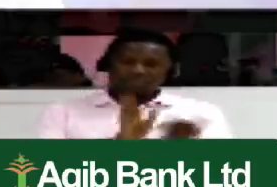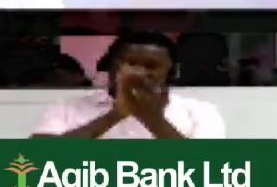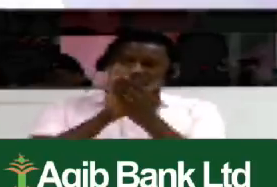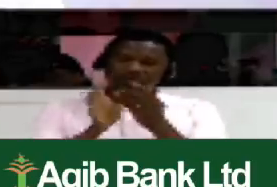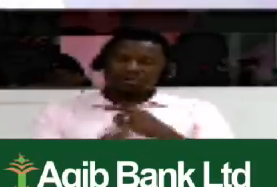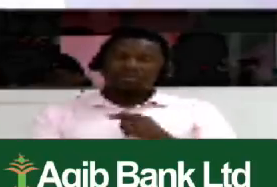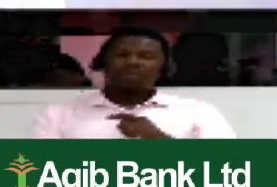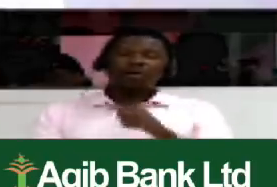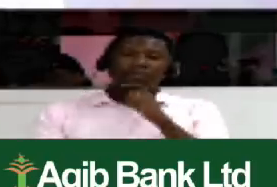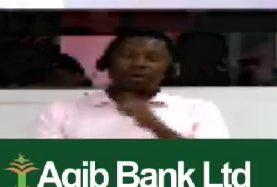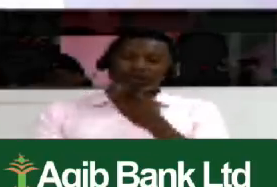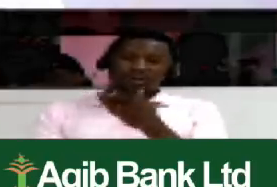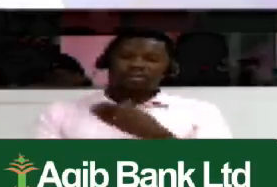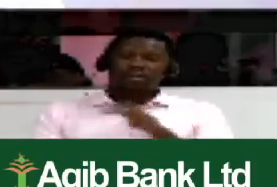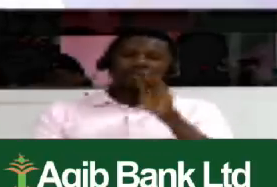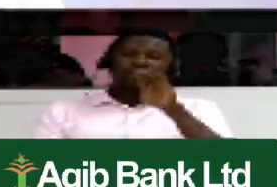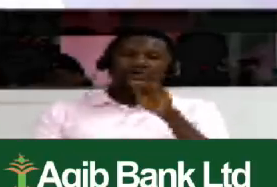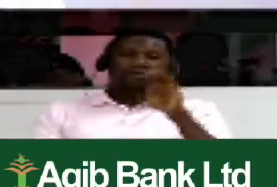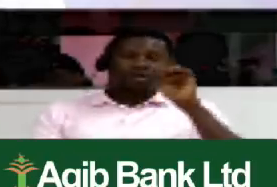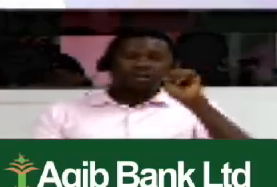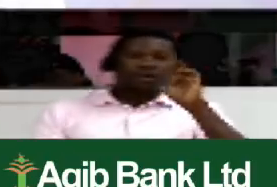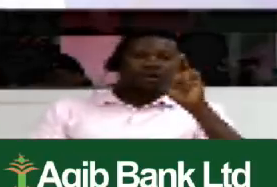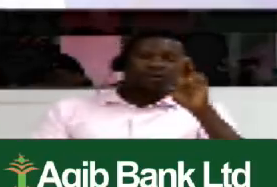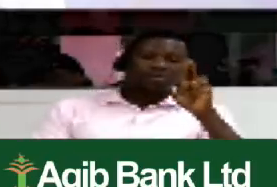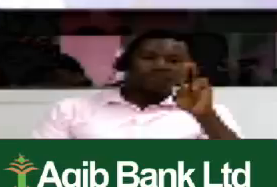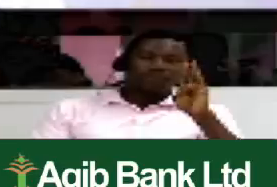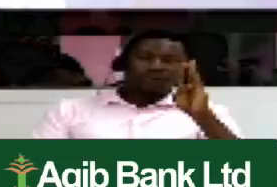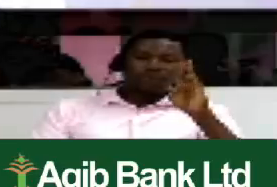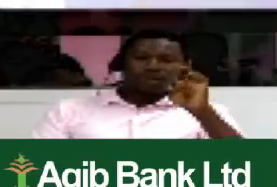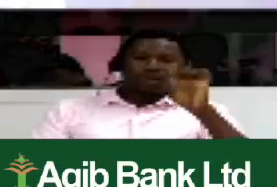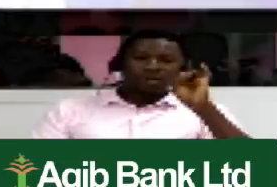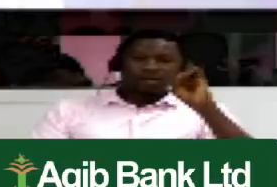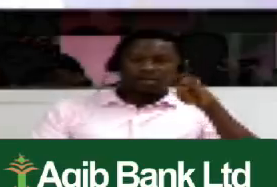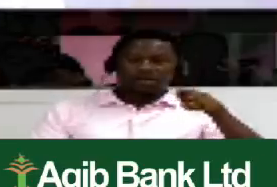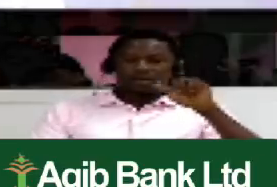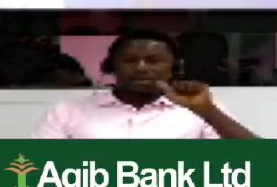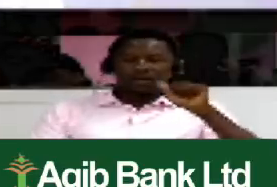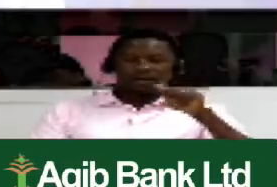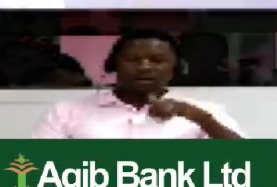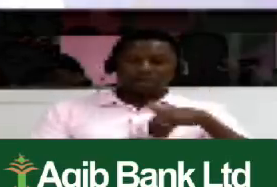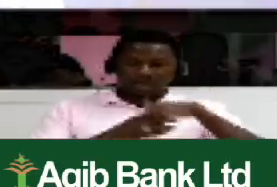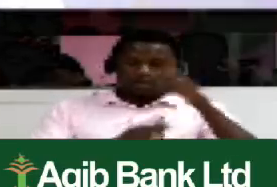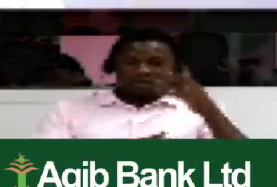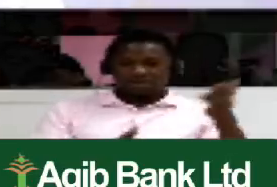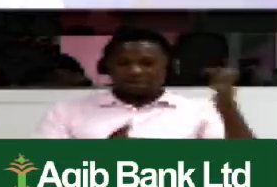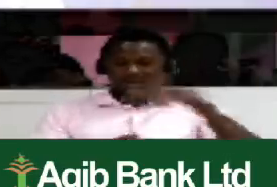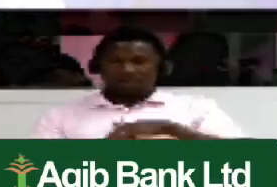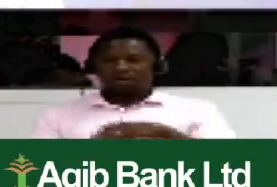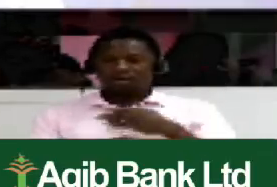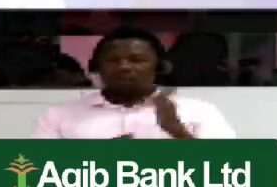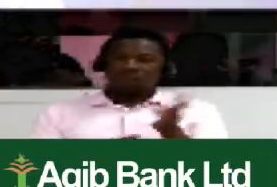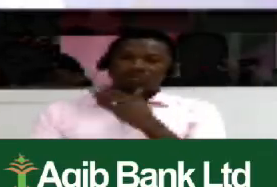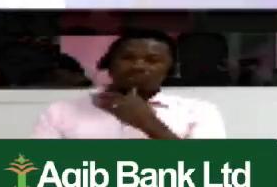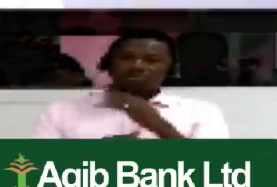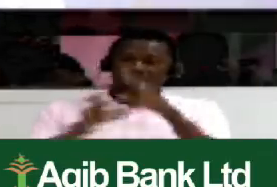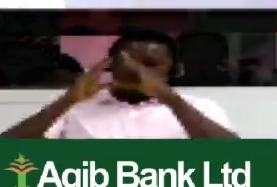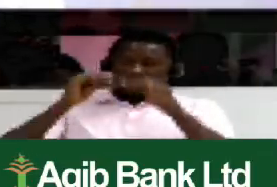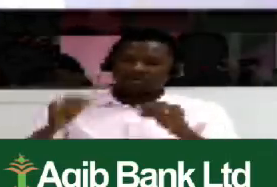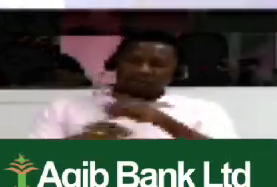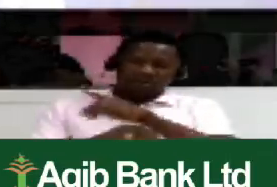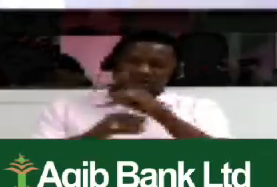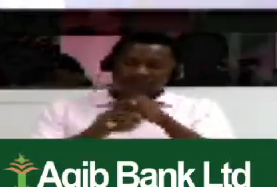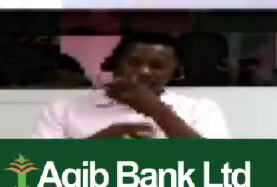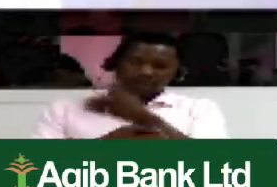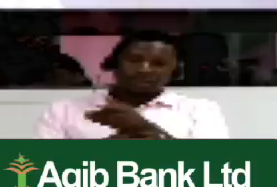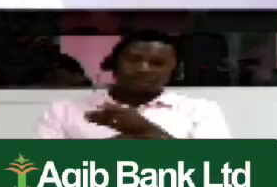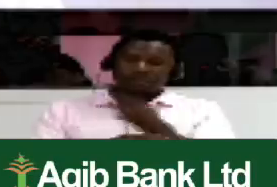they called Ibrahima out. Ibrahima came out, and then they went to the office. He was handed down the suspension